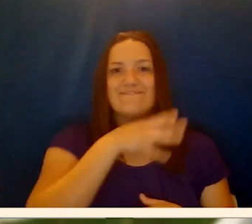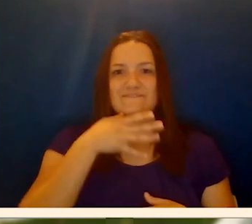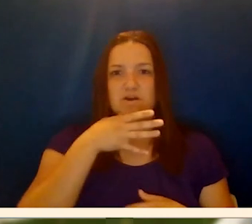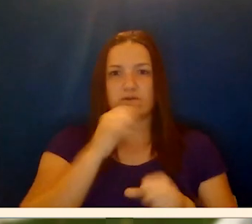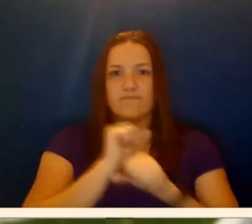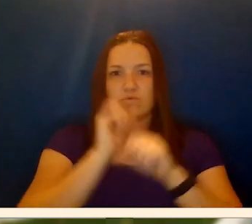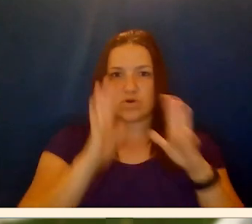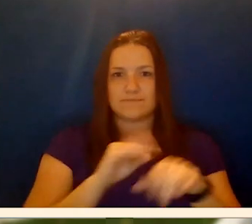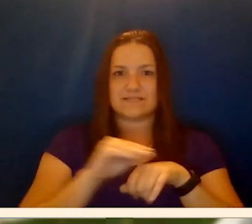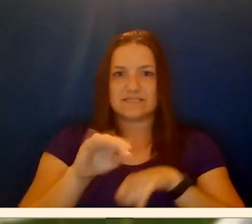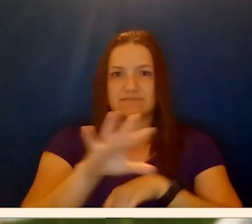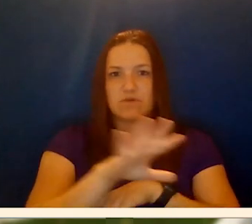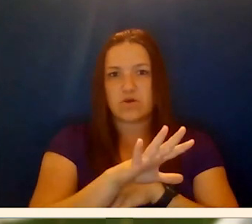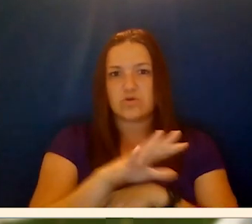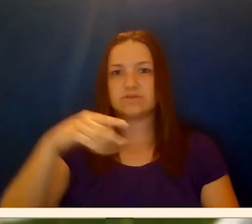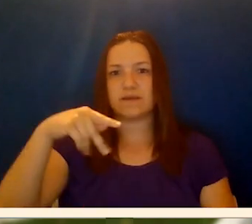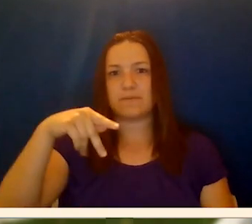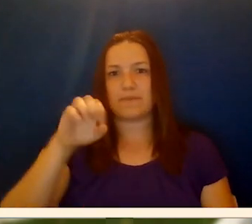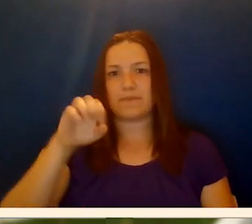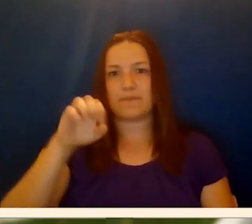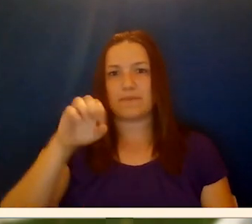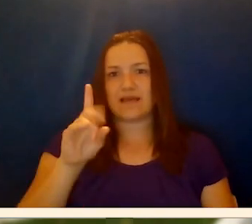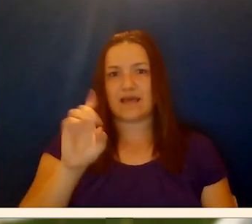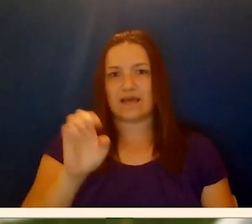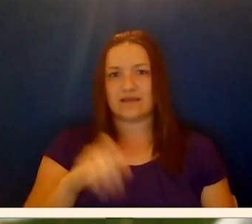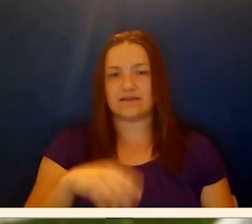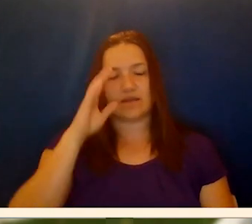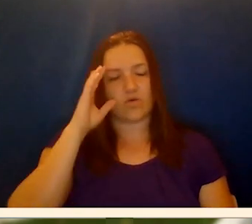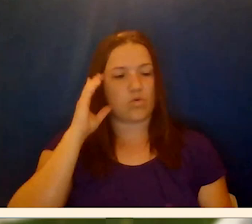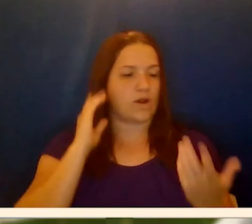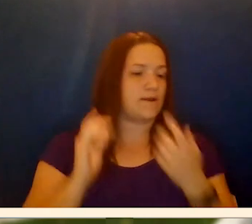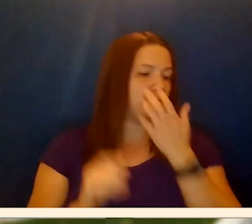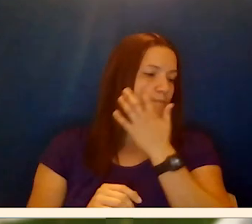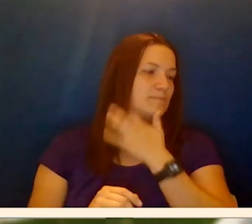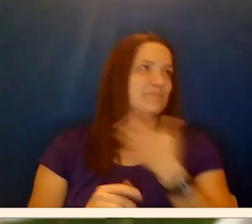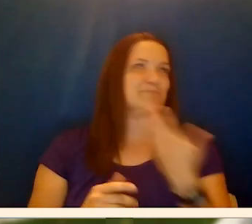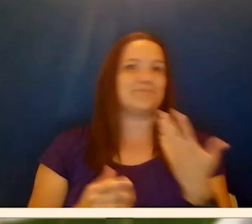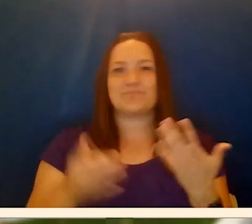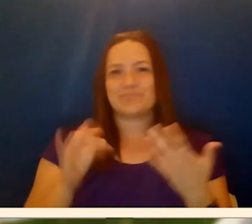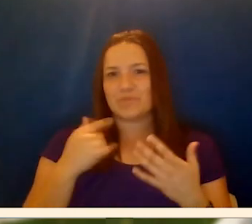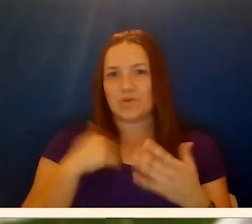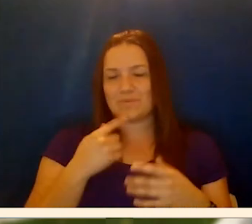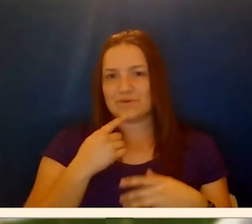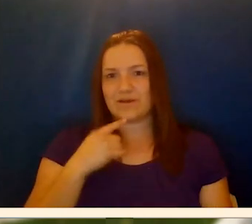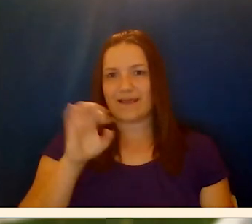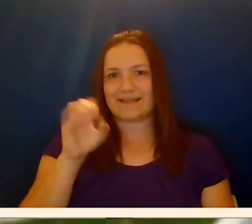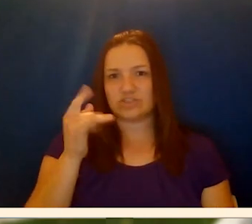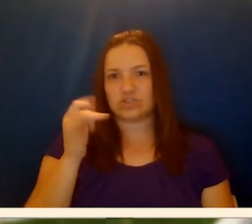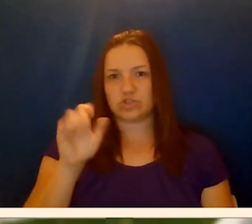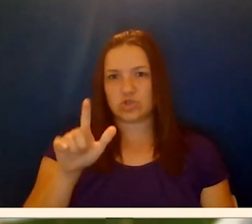been exposed to a pesticide spraying, and so in those cases we'll call an